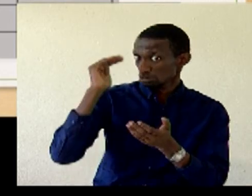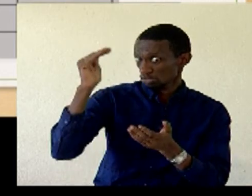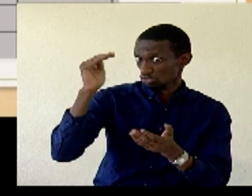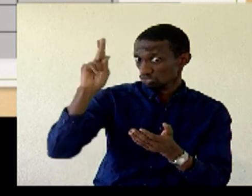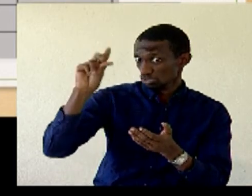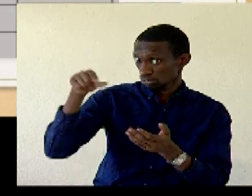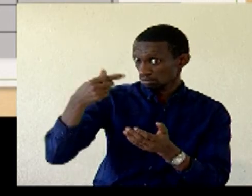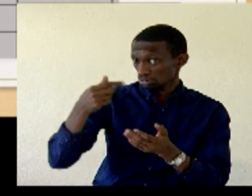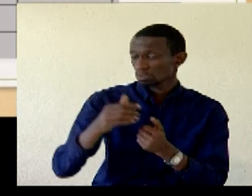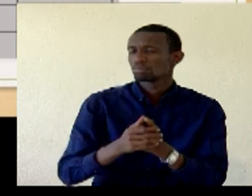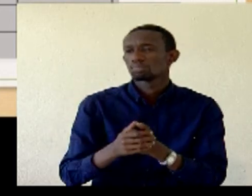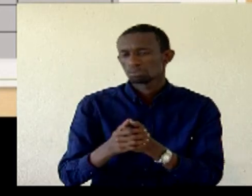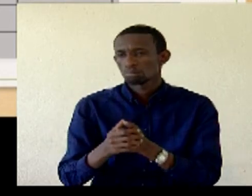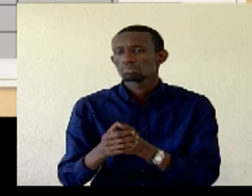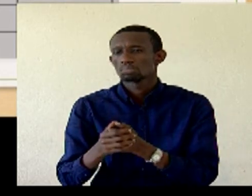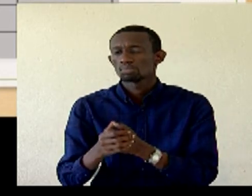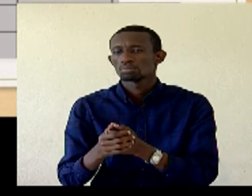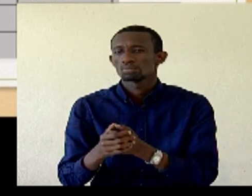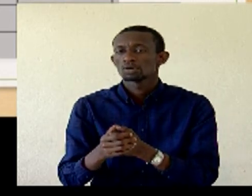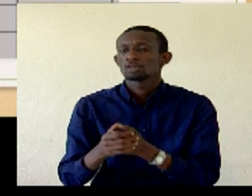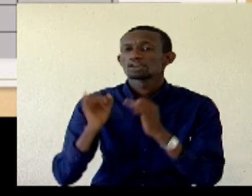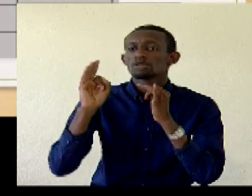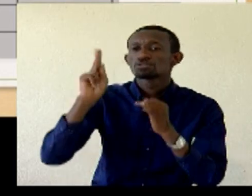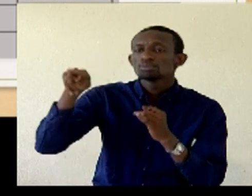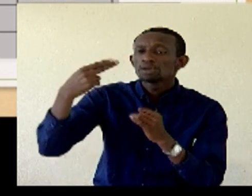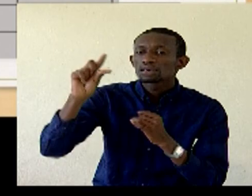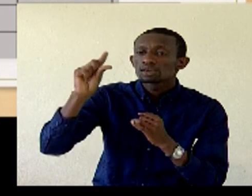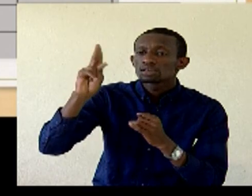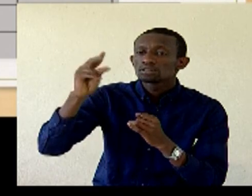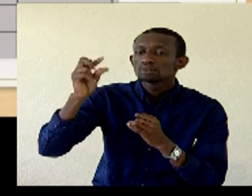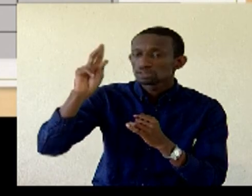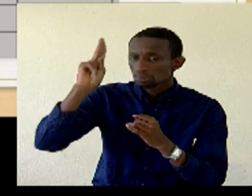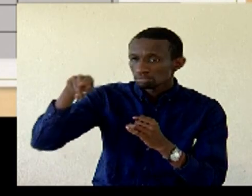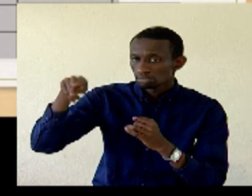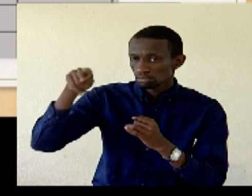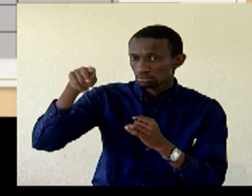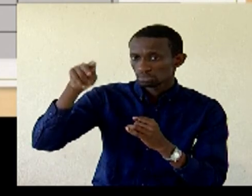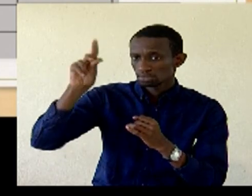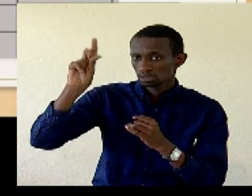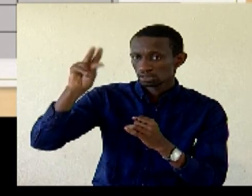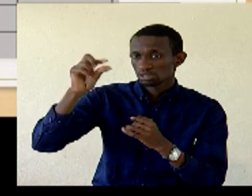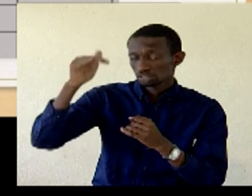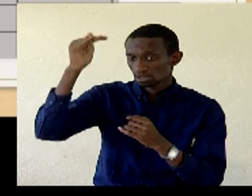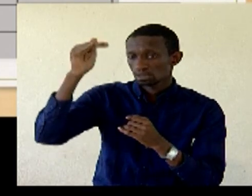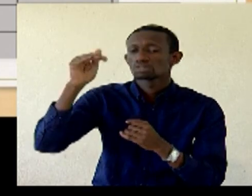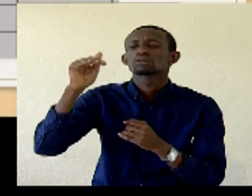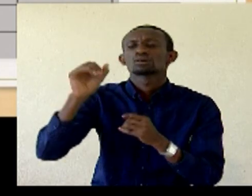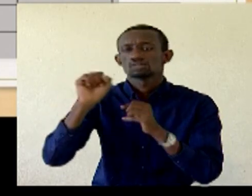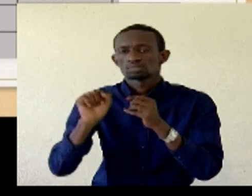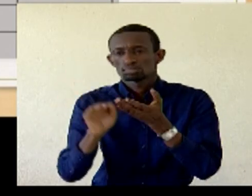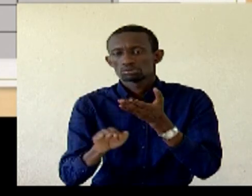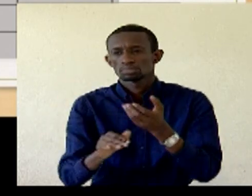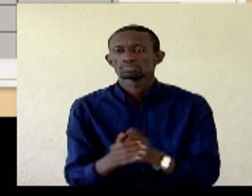the lower the basicity of that compound. So you'll find that this